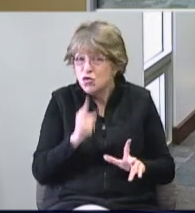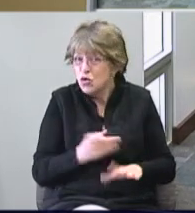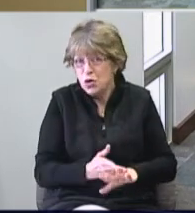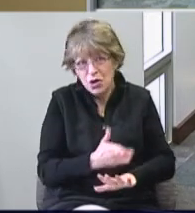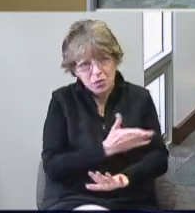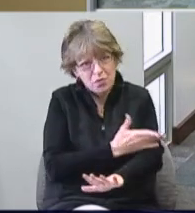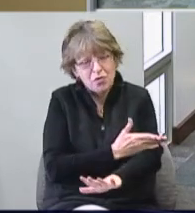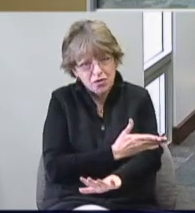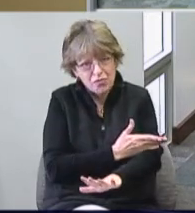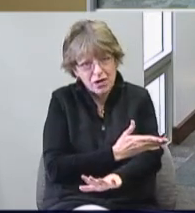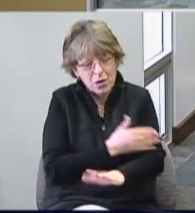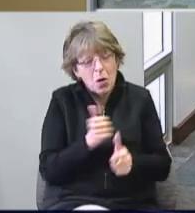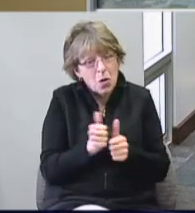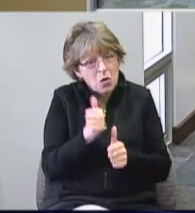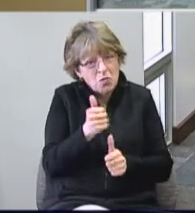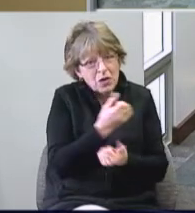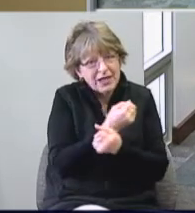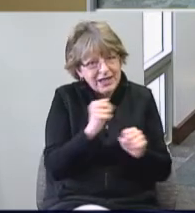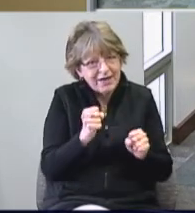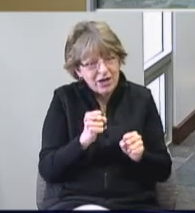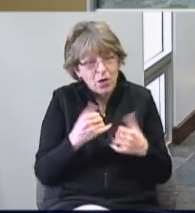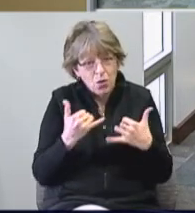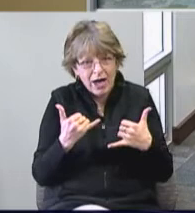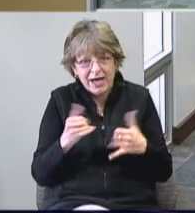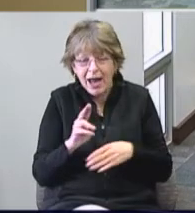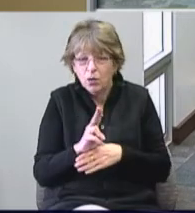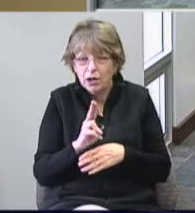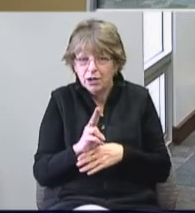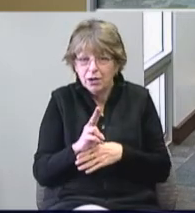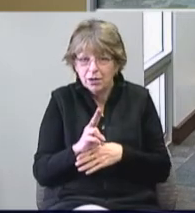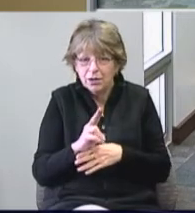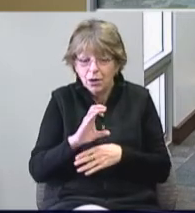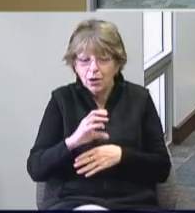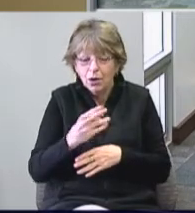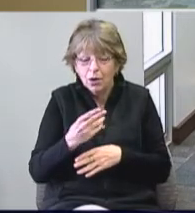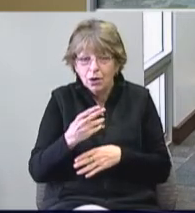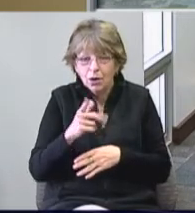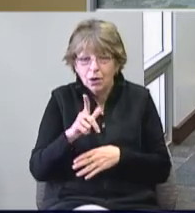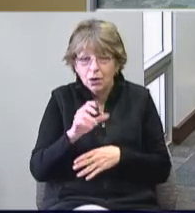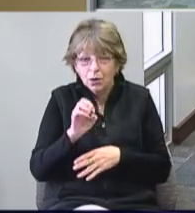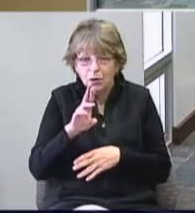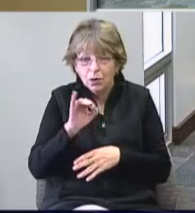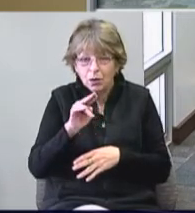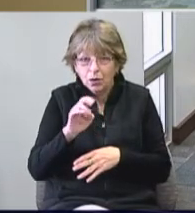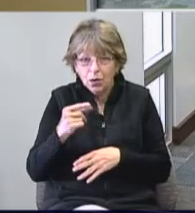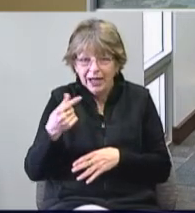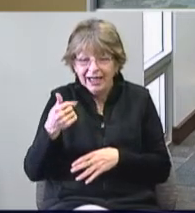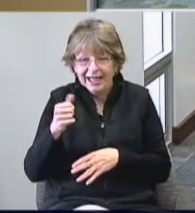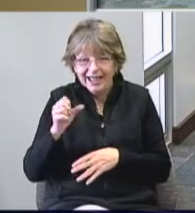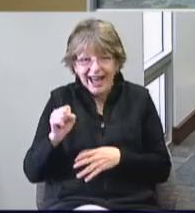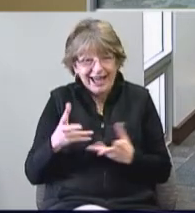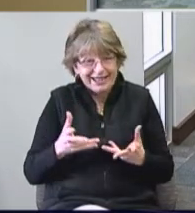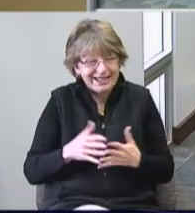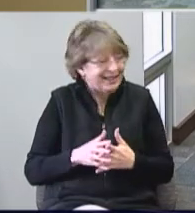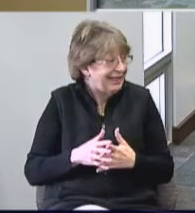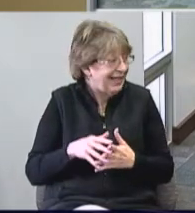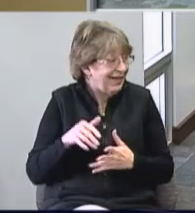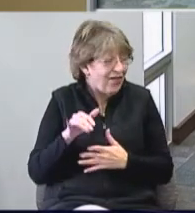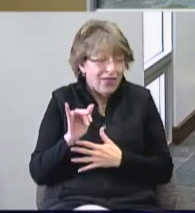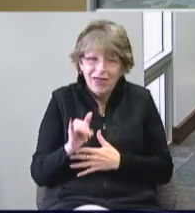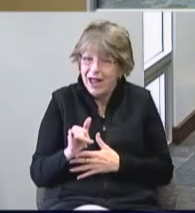Primarily on the safety side, we currently use chlorine gas. If you know anything about chlorine gas, it's